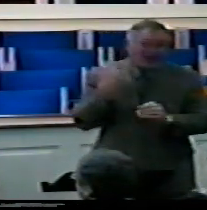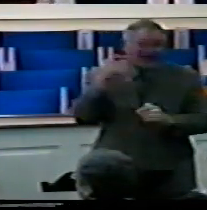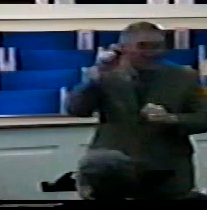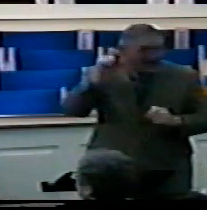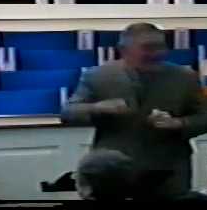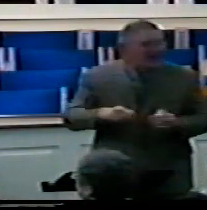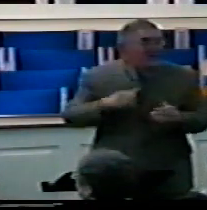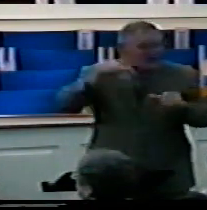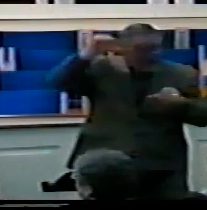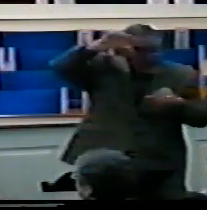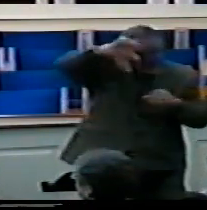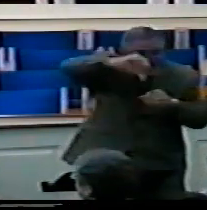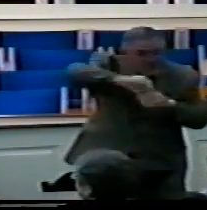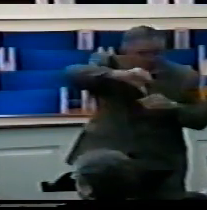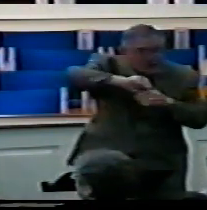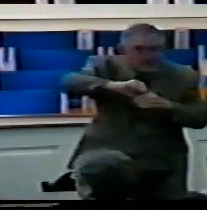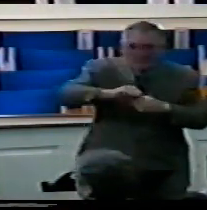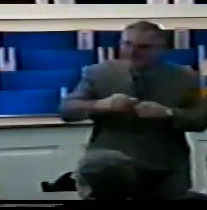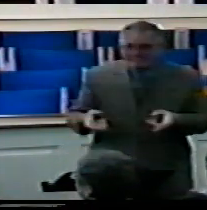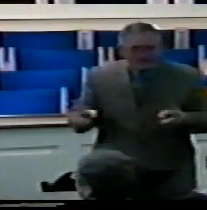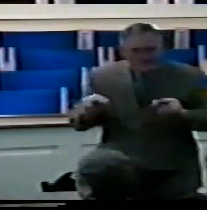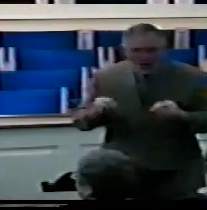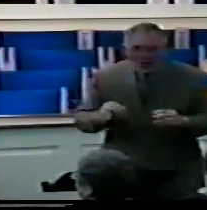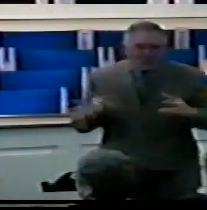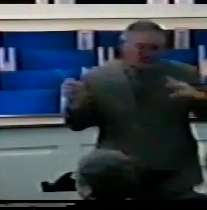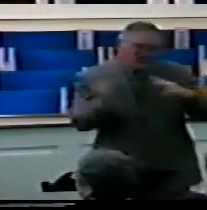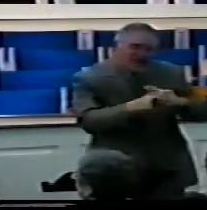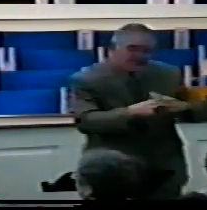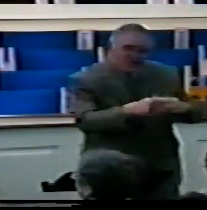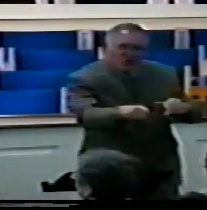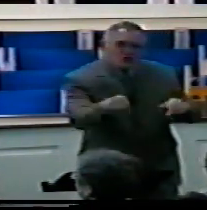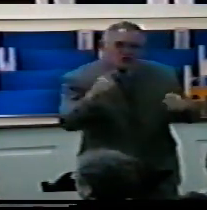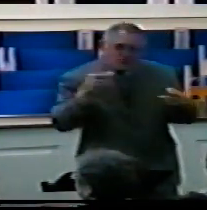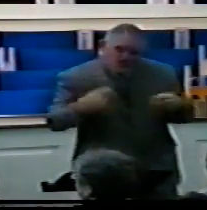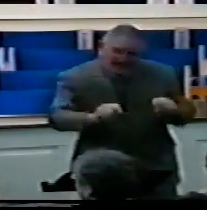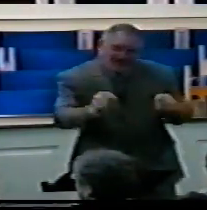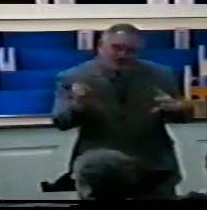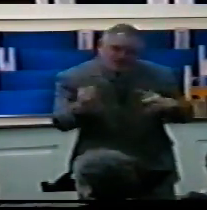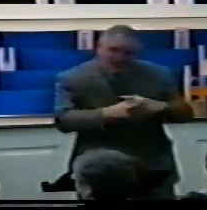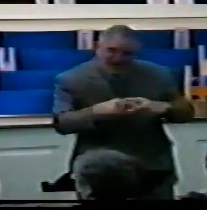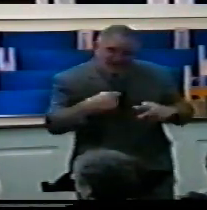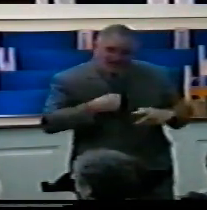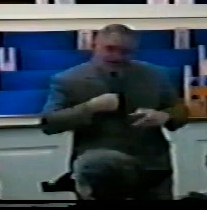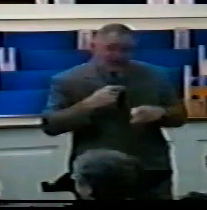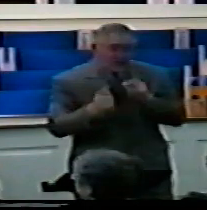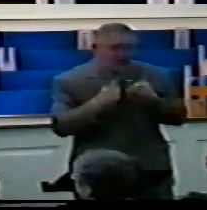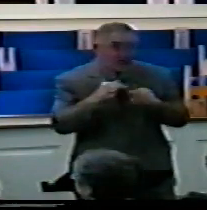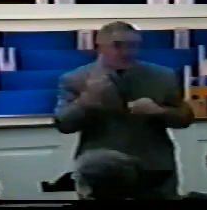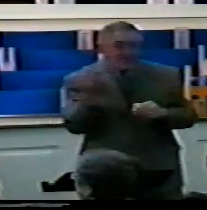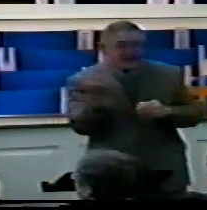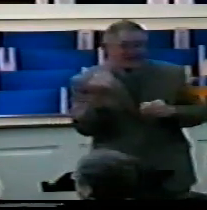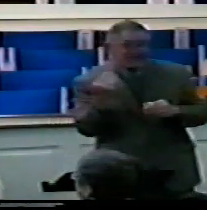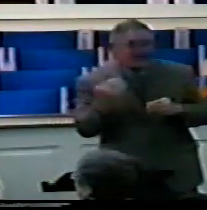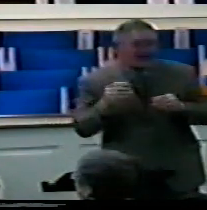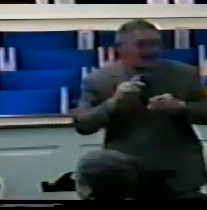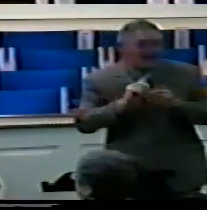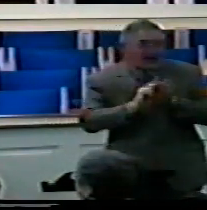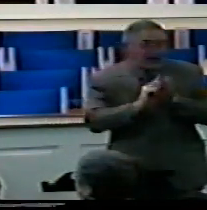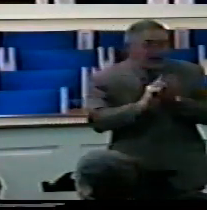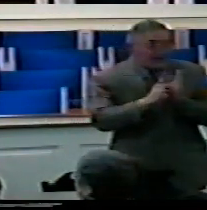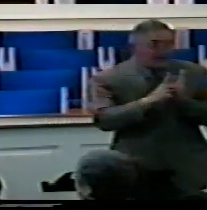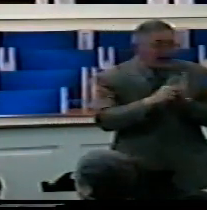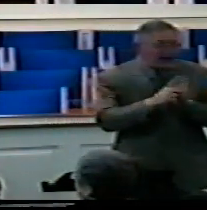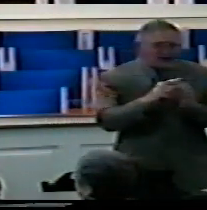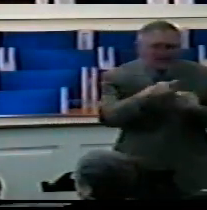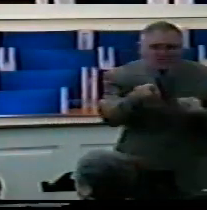in the airplane. He said, no, it's a trap. He said, we're going to Miami. We talked for about 15 minutes. And finally I said, sir, I said, can you swim? Haitians are